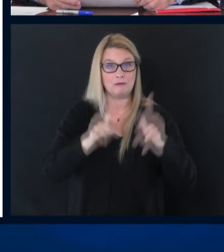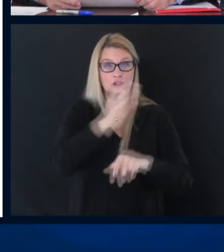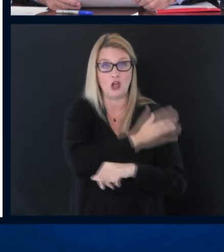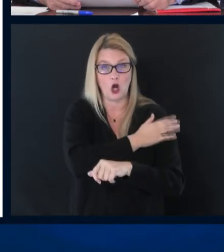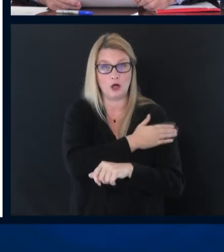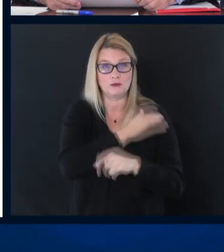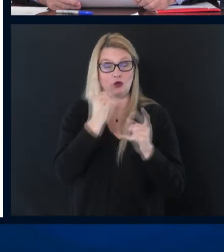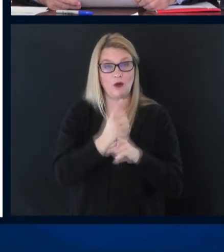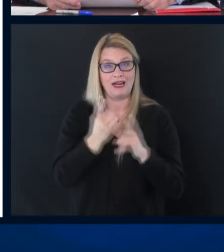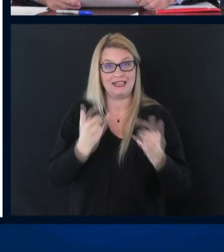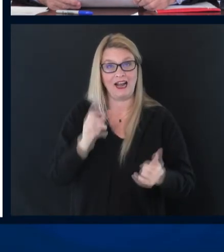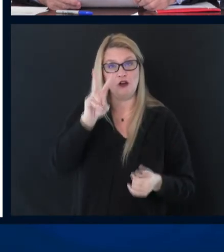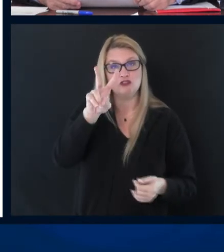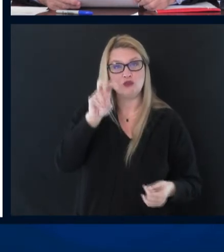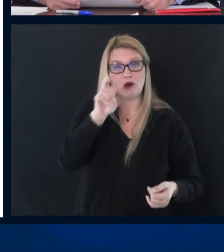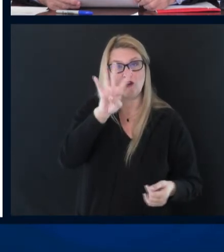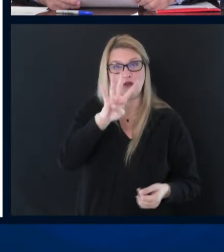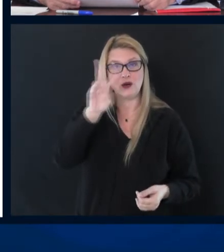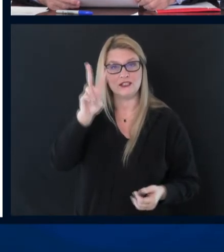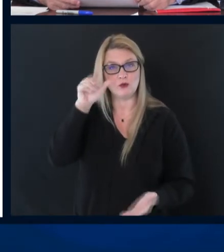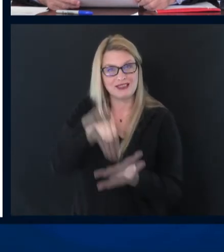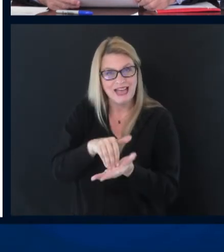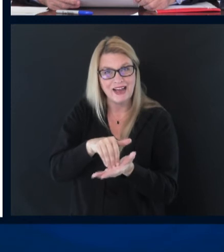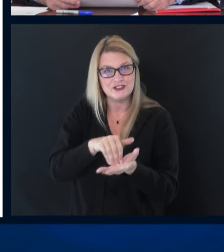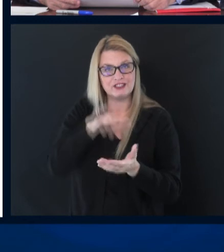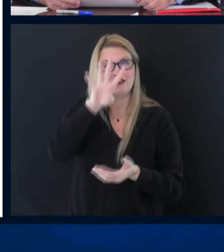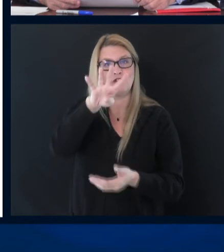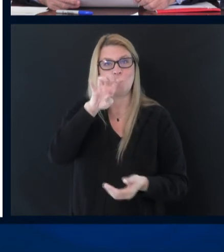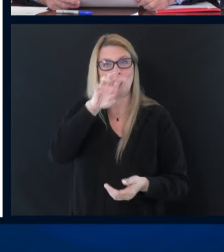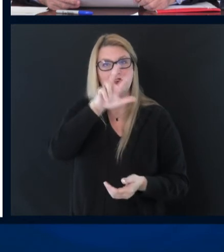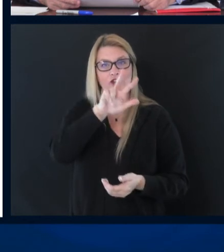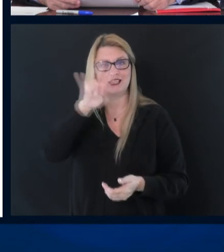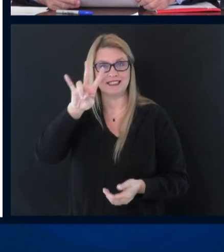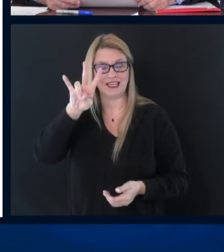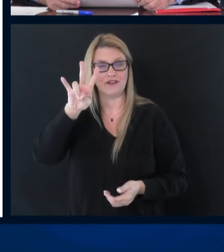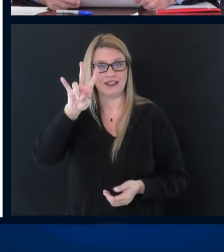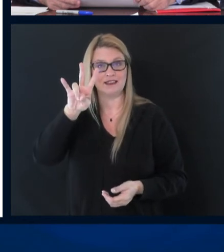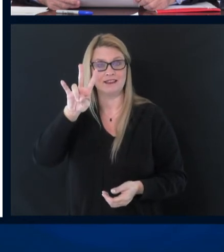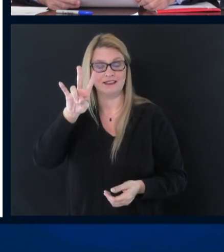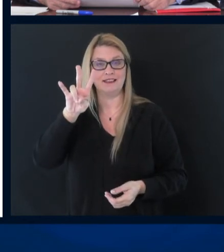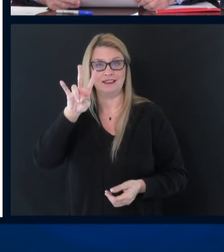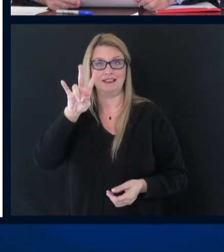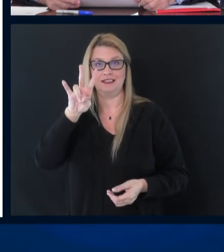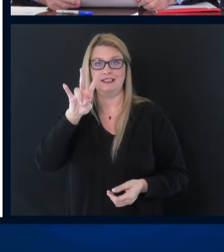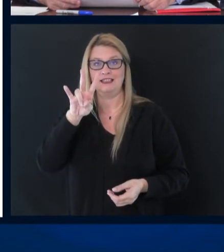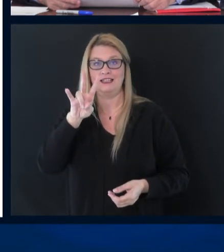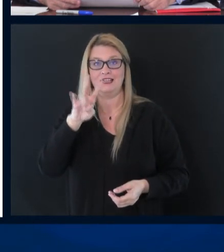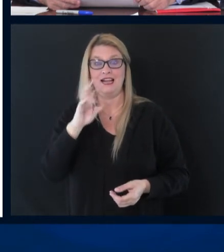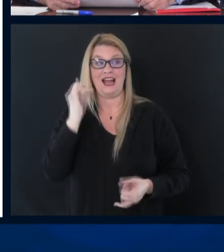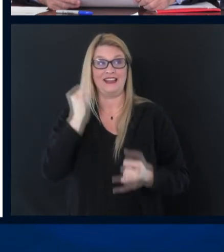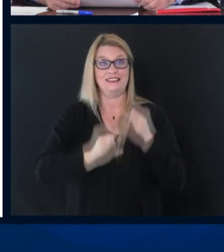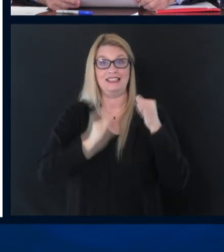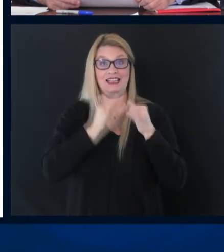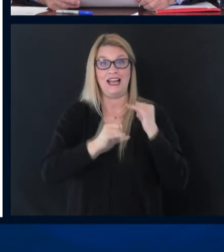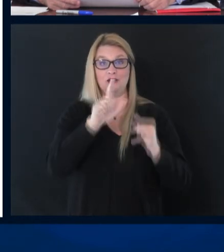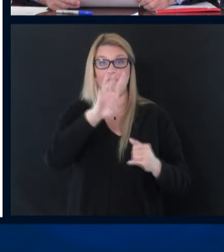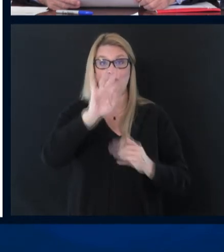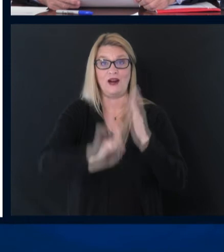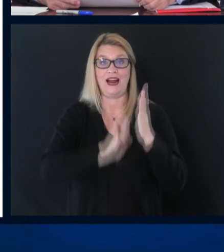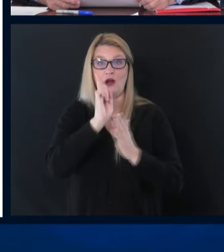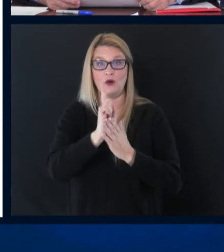of 242,437 doses. And in the last 24 hours, we